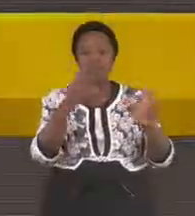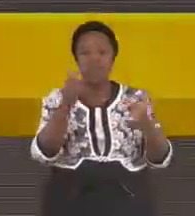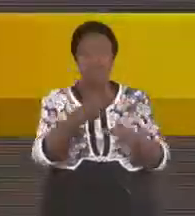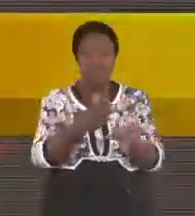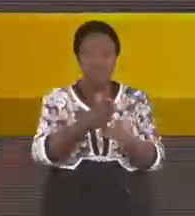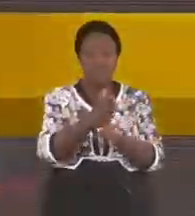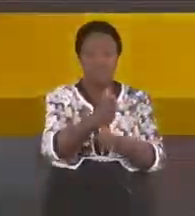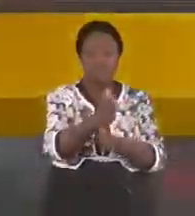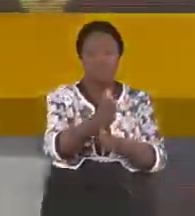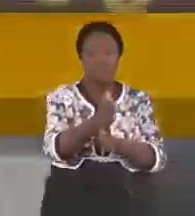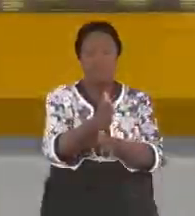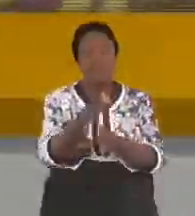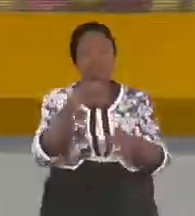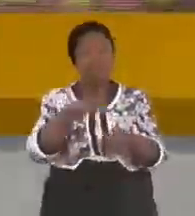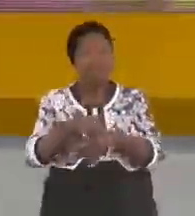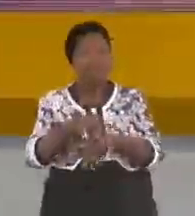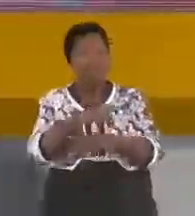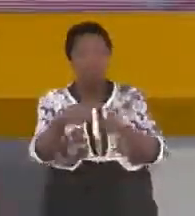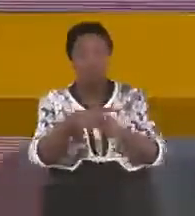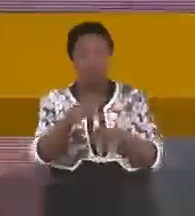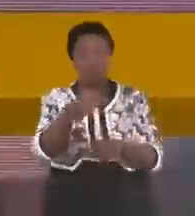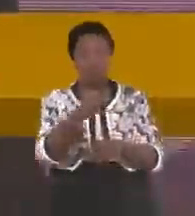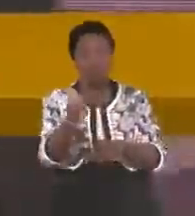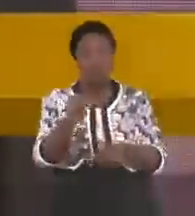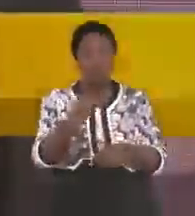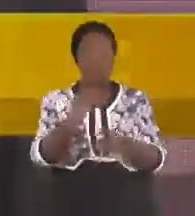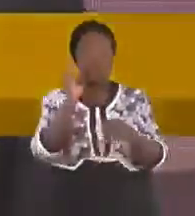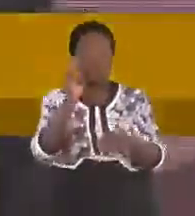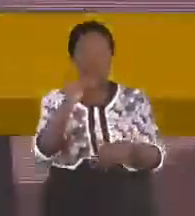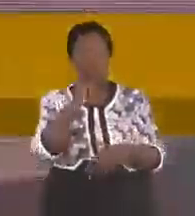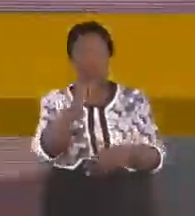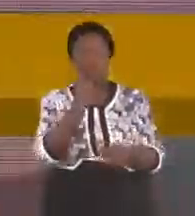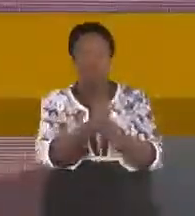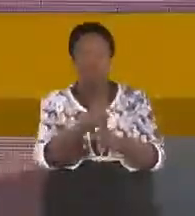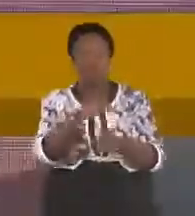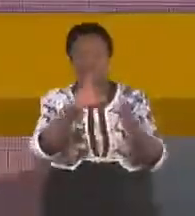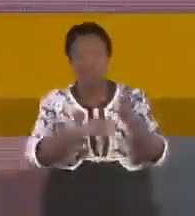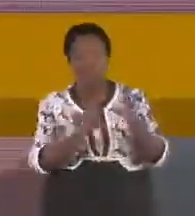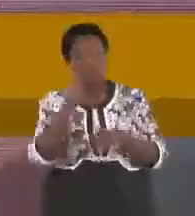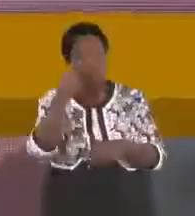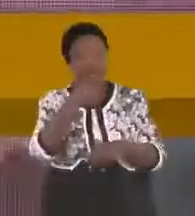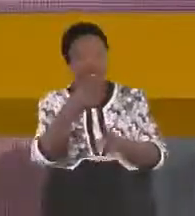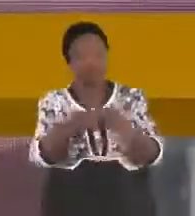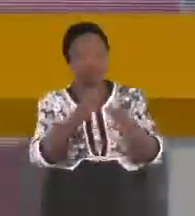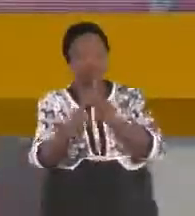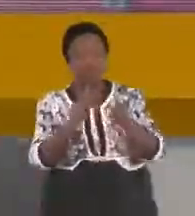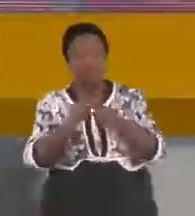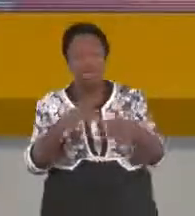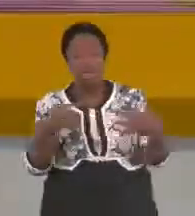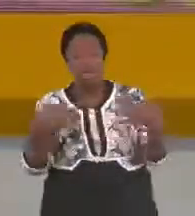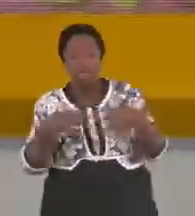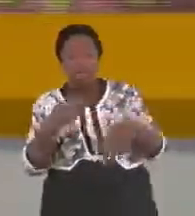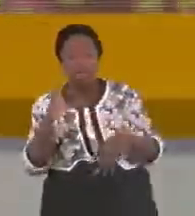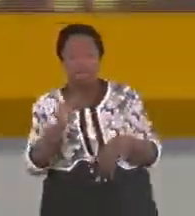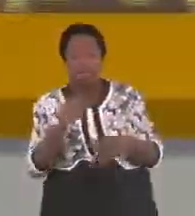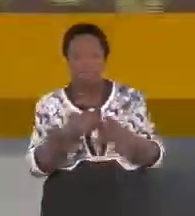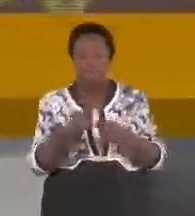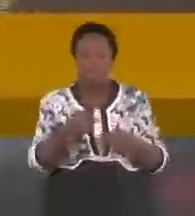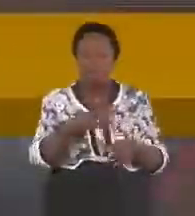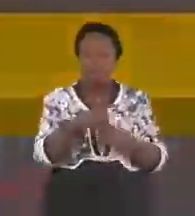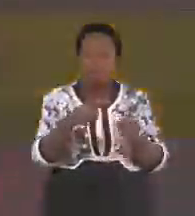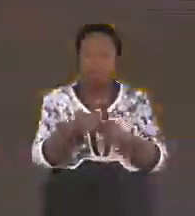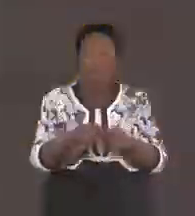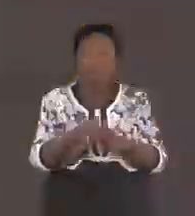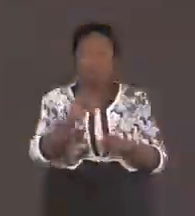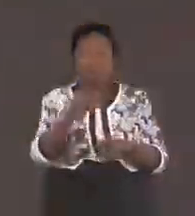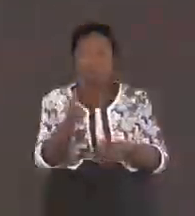he wasn't looking away from the people, afraid of them. When John preached, he was not